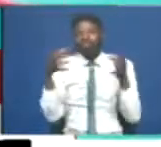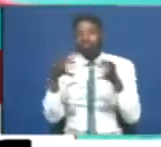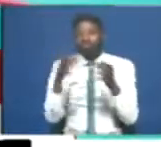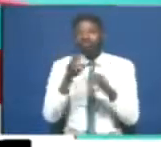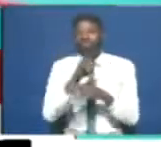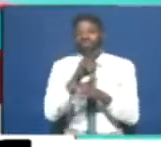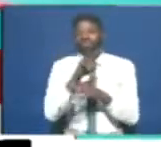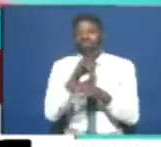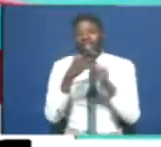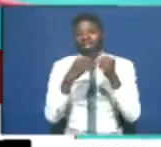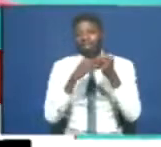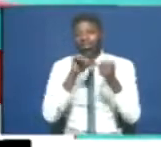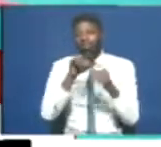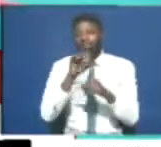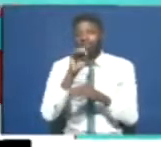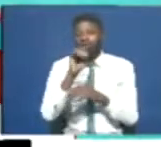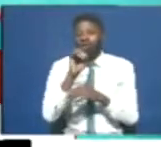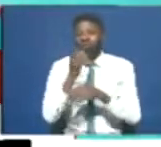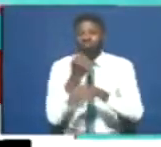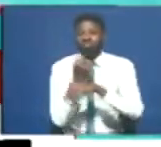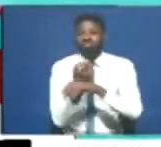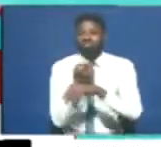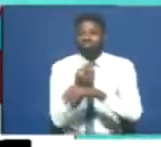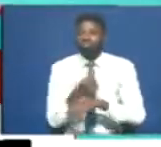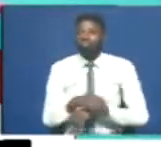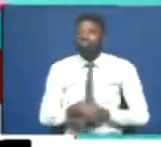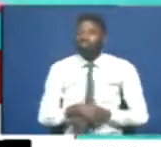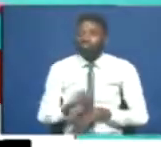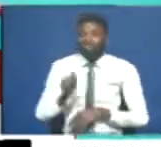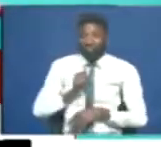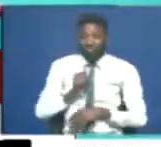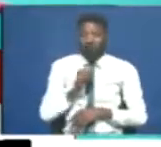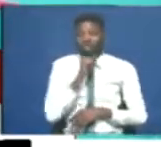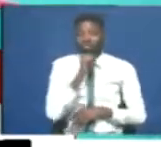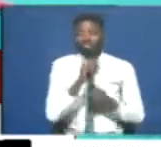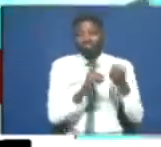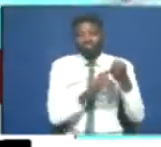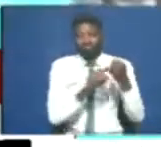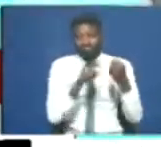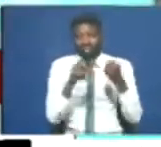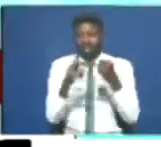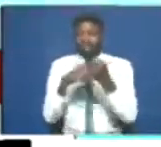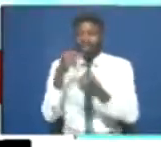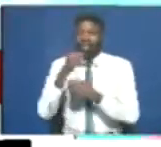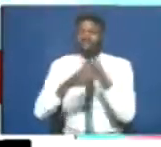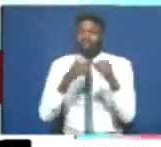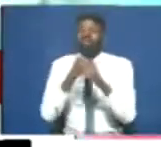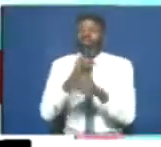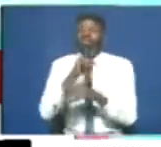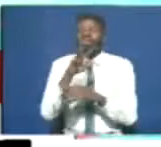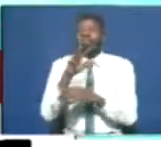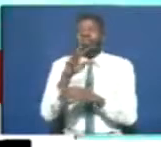28.08 seconds. In the girls' 6 and 7 years 25-meter freestyle,